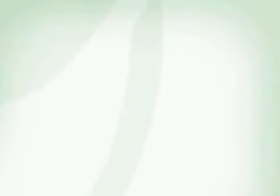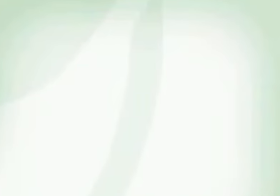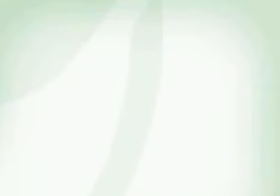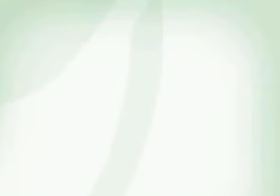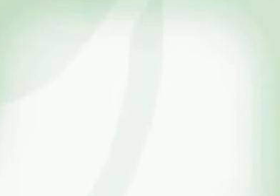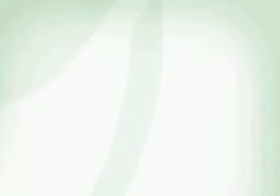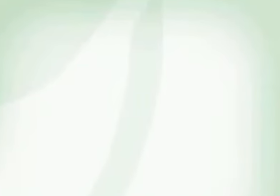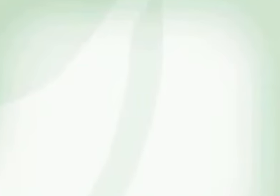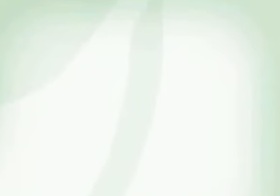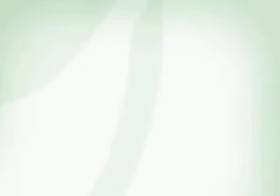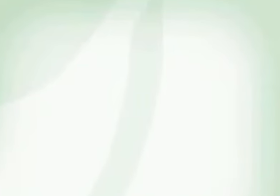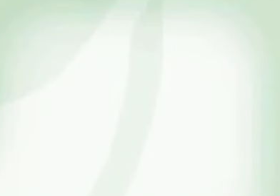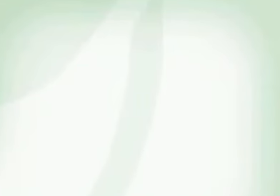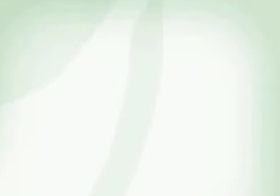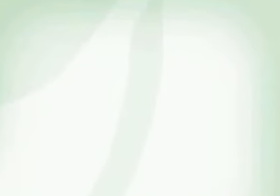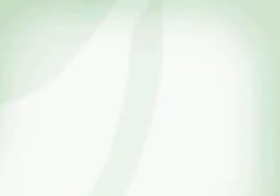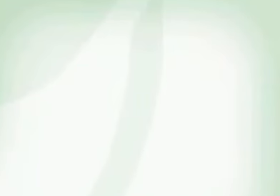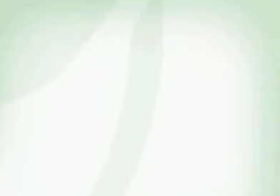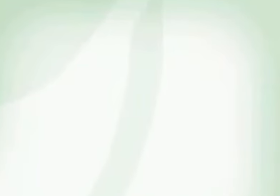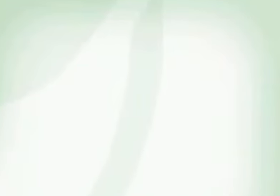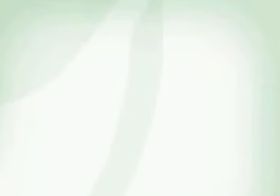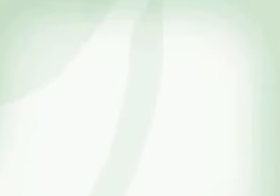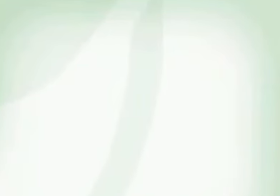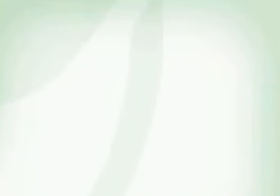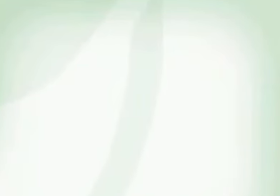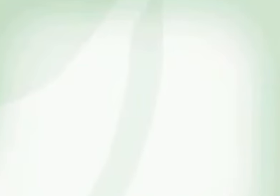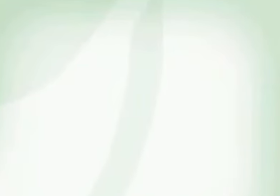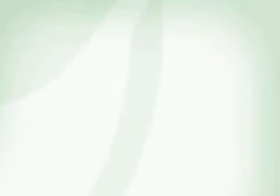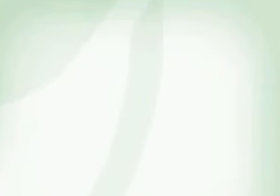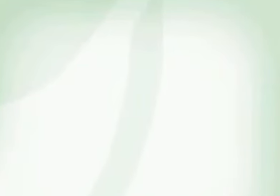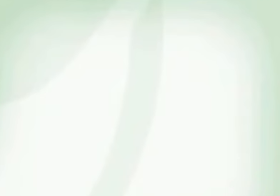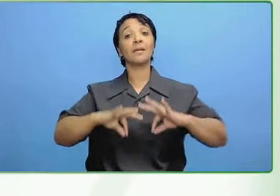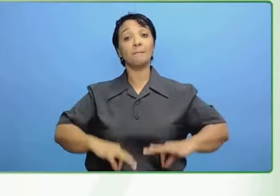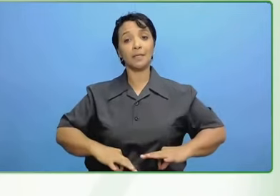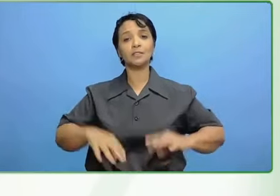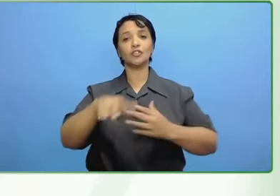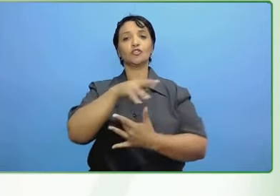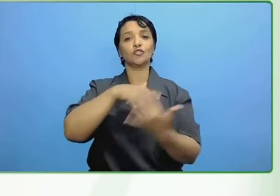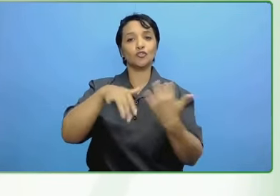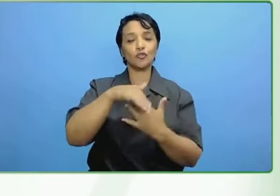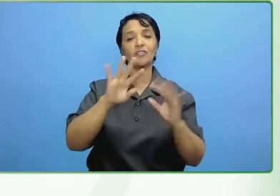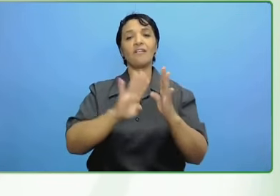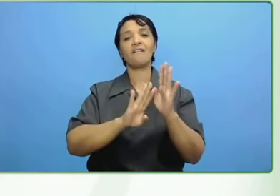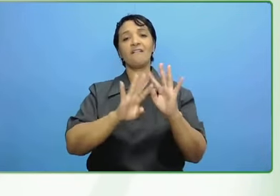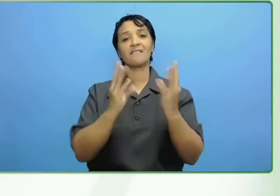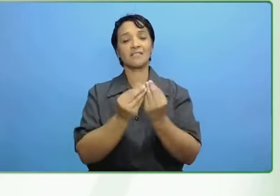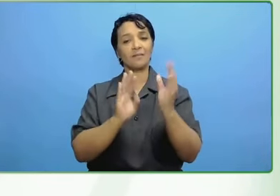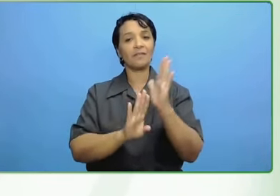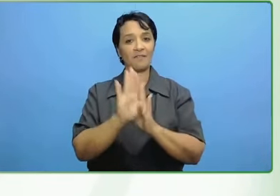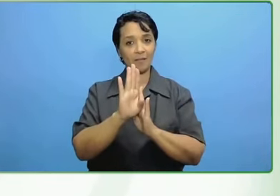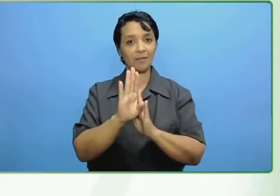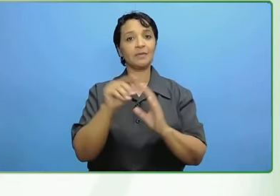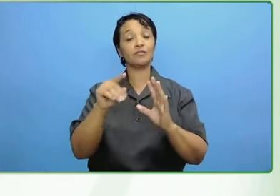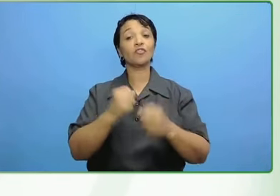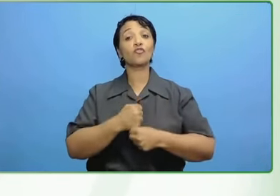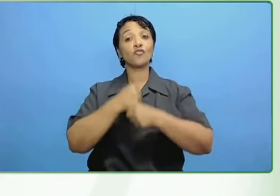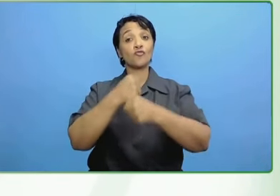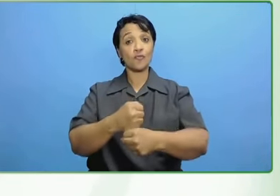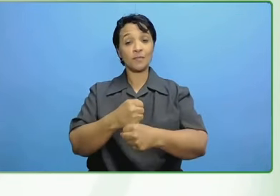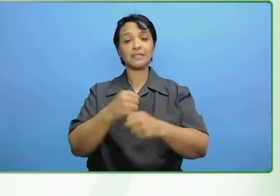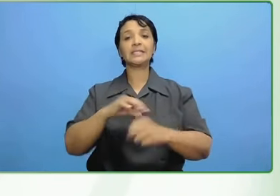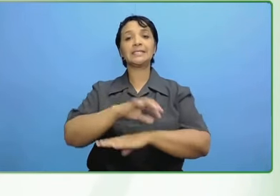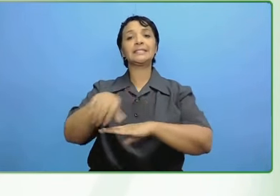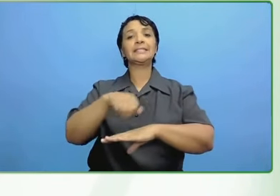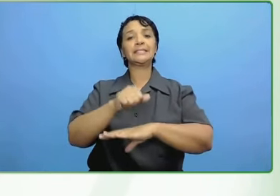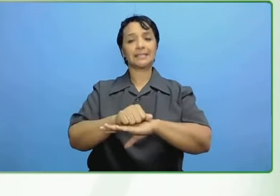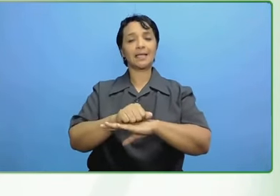Senior Parliamentary Secretary in the Ministry of Social and Family Development and representing the Government of Singapore. And Eric will be talking